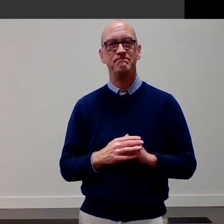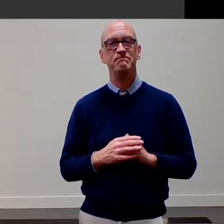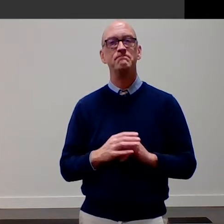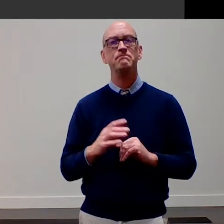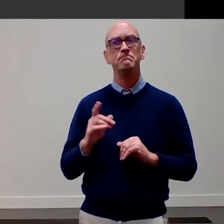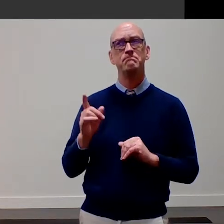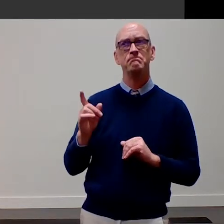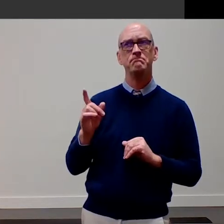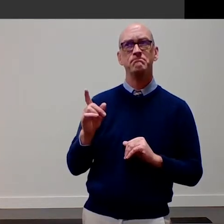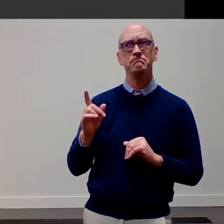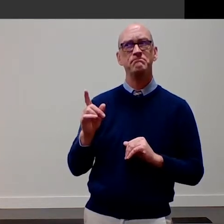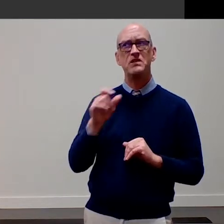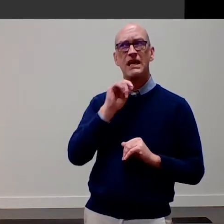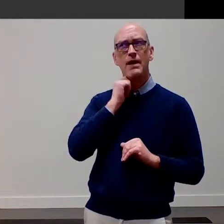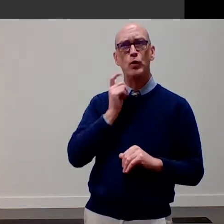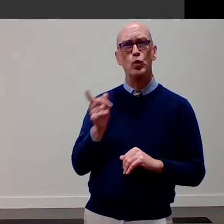She's showing unmuted.